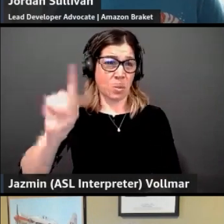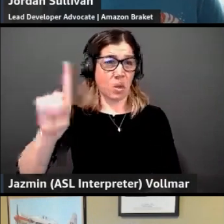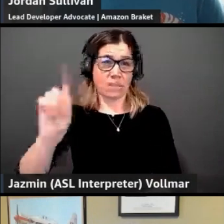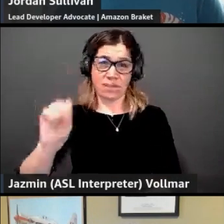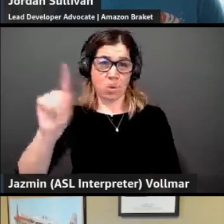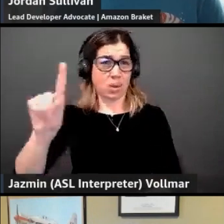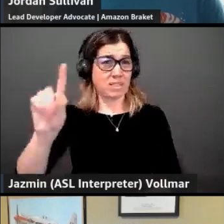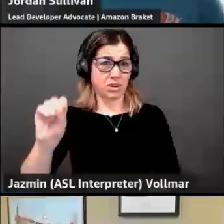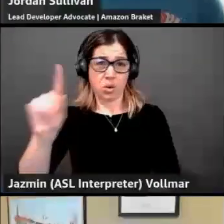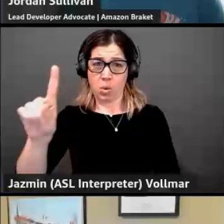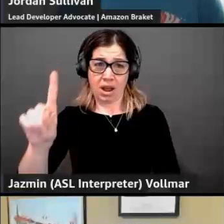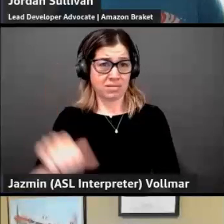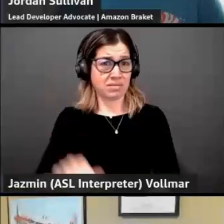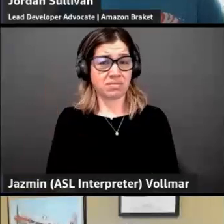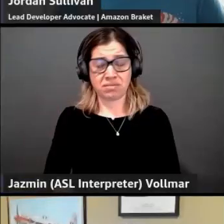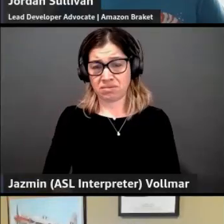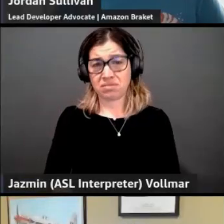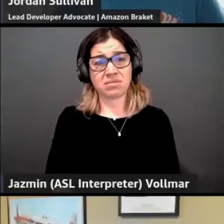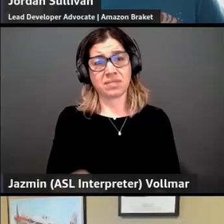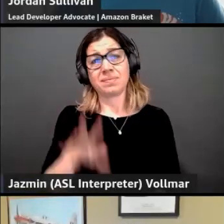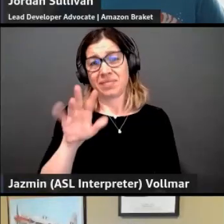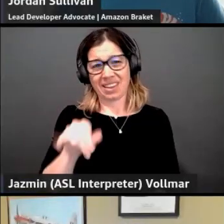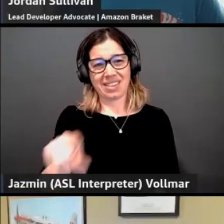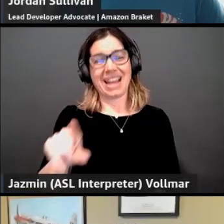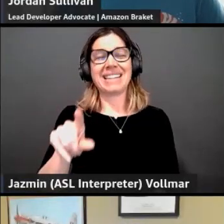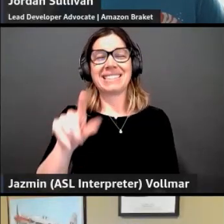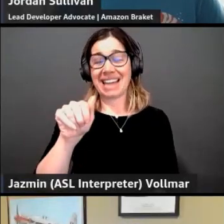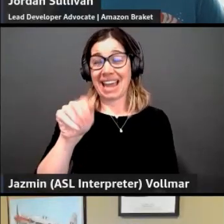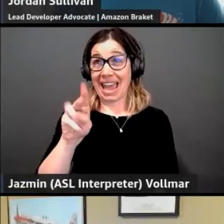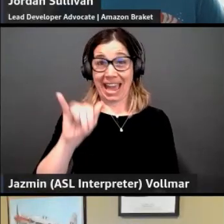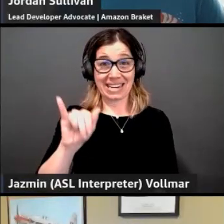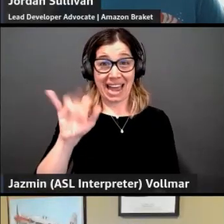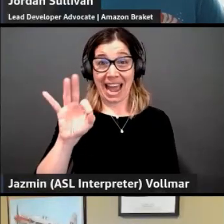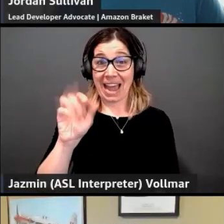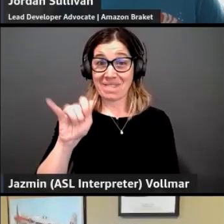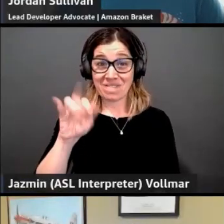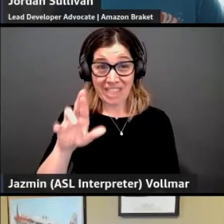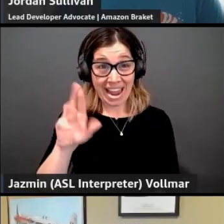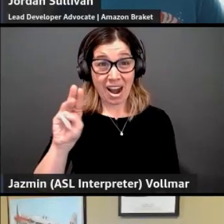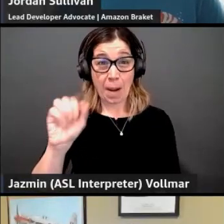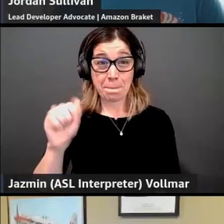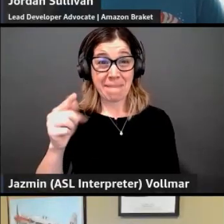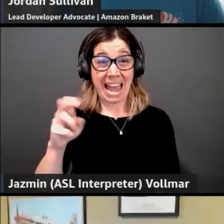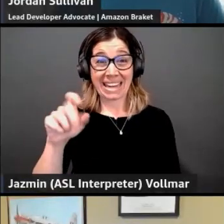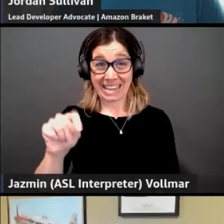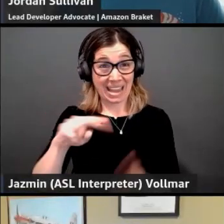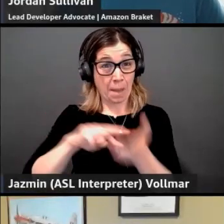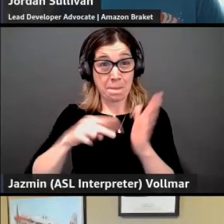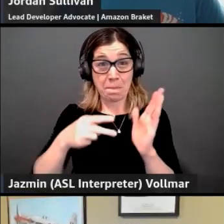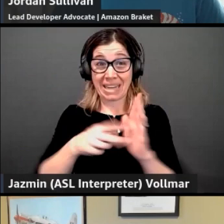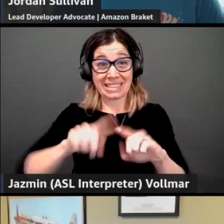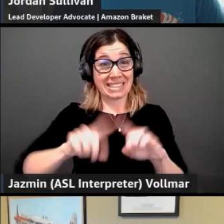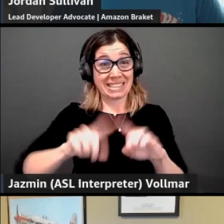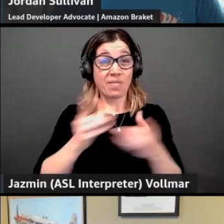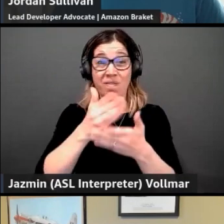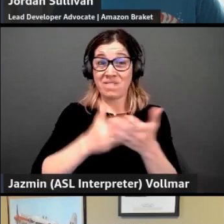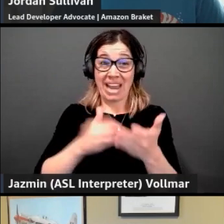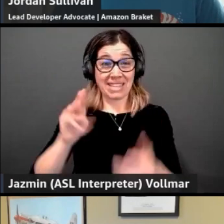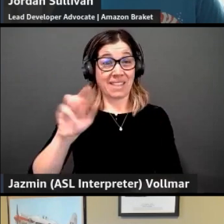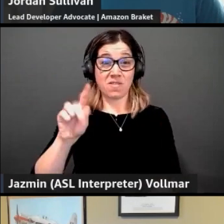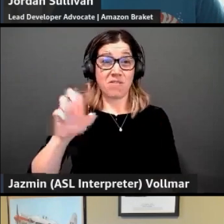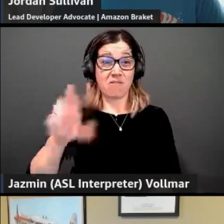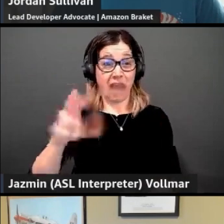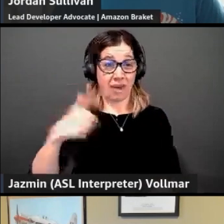1, 0, 1, 0, 1, 0, 1, 0, 1, 0. And this is an antiferromagnet. So this is a different phase of matter. Somewhere in between, we crossed the quantum